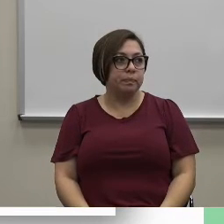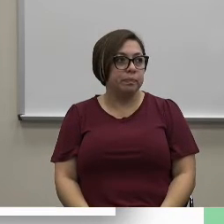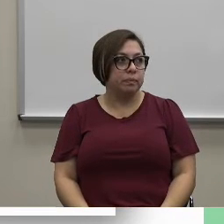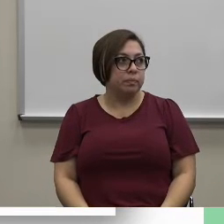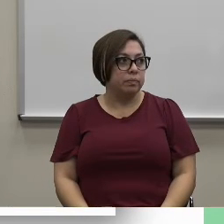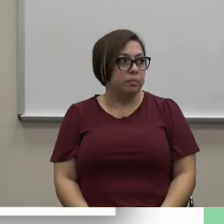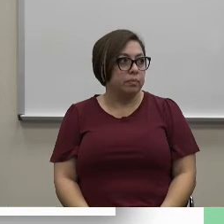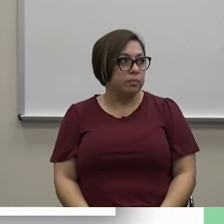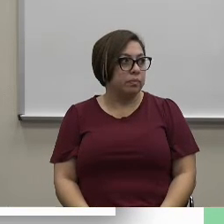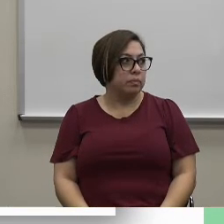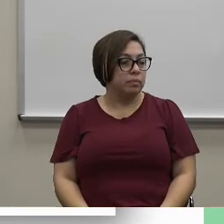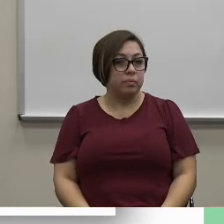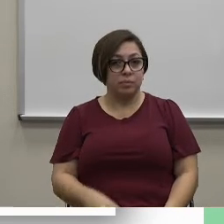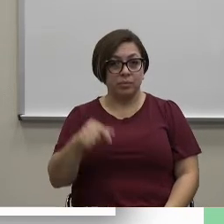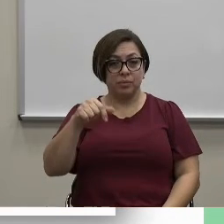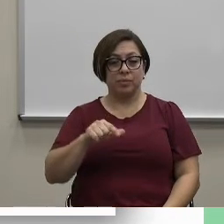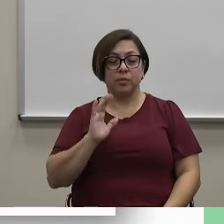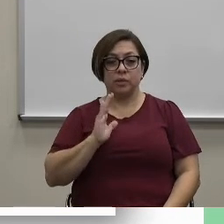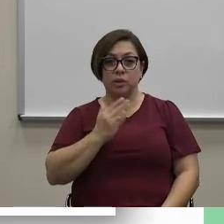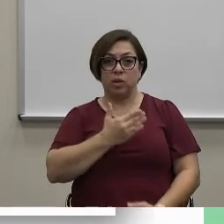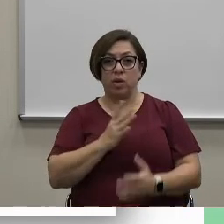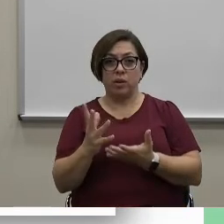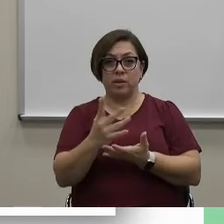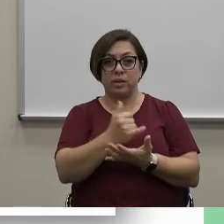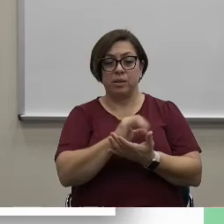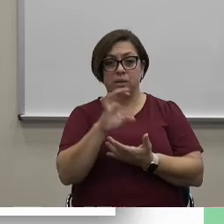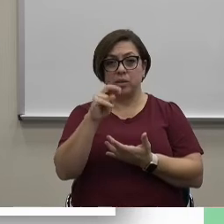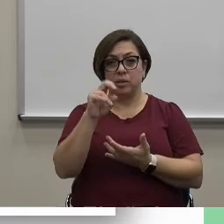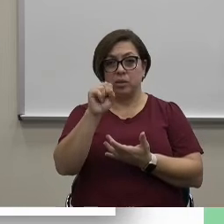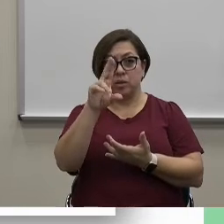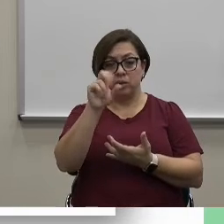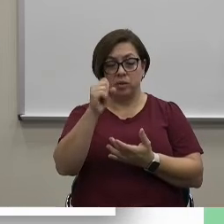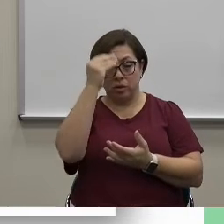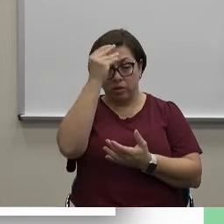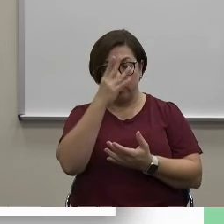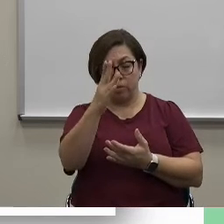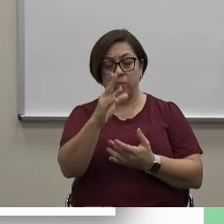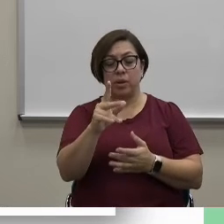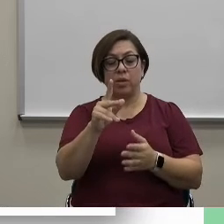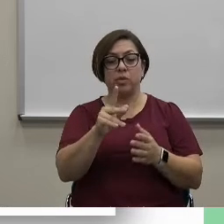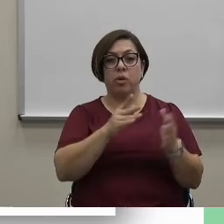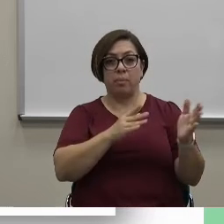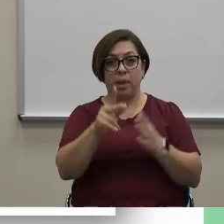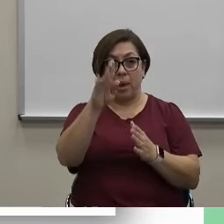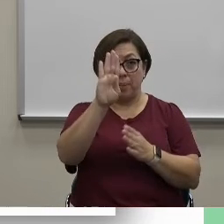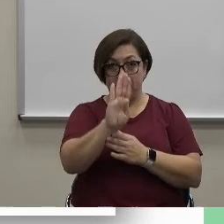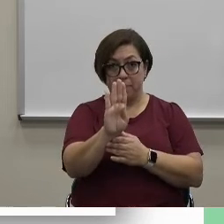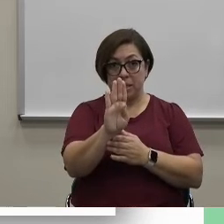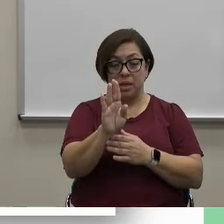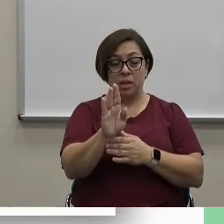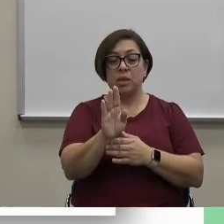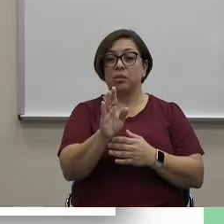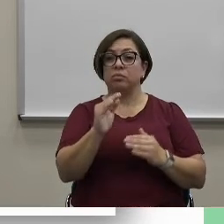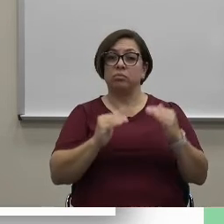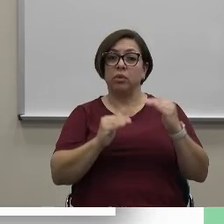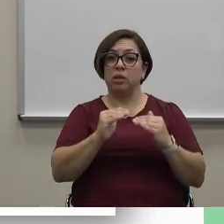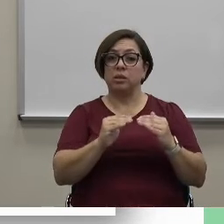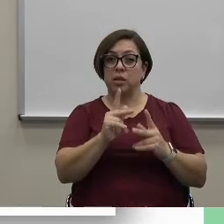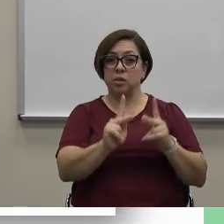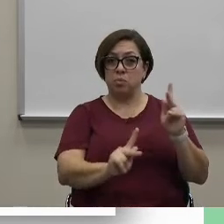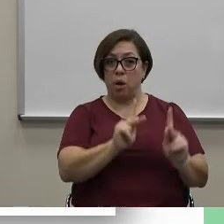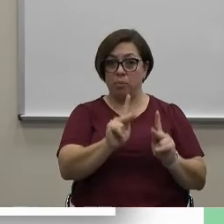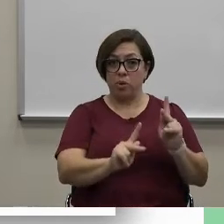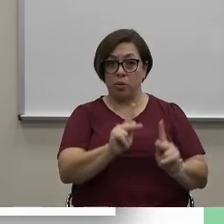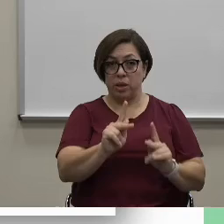is our census information. And so once again, Plan B does a very good job of balancing population. The deviation here